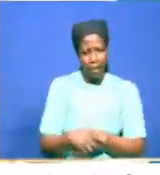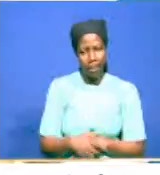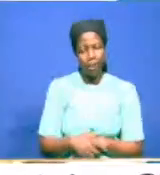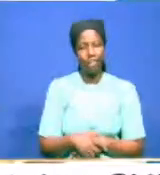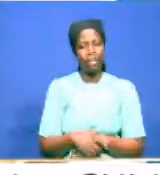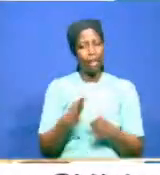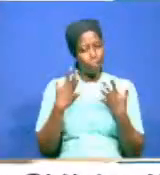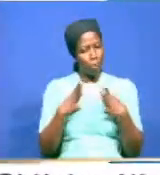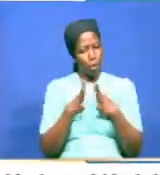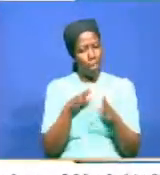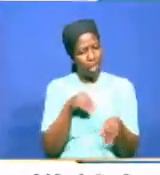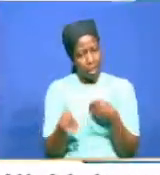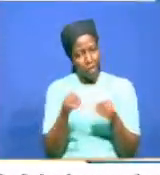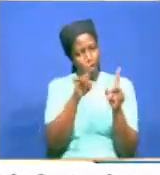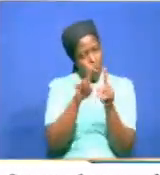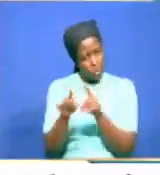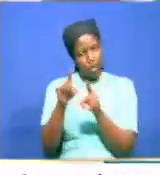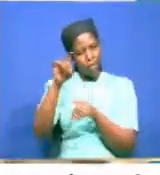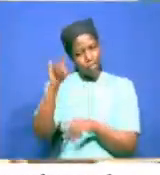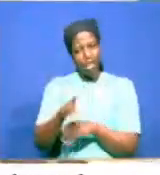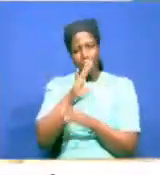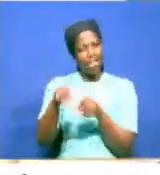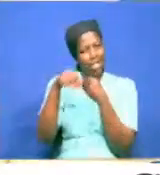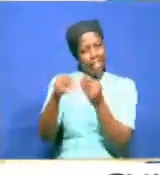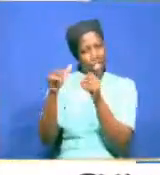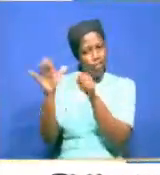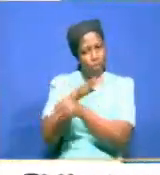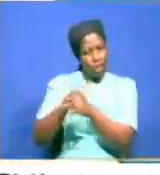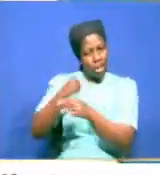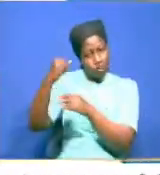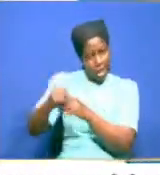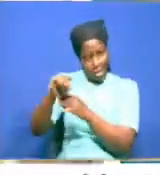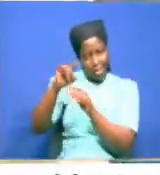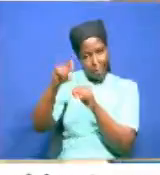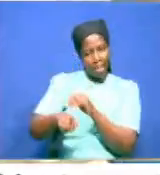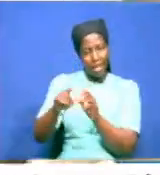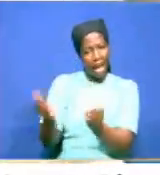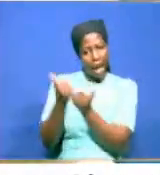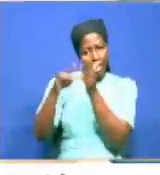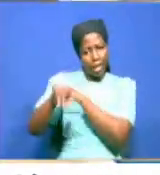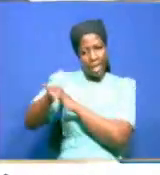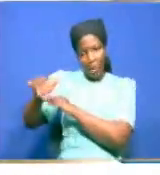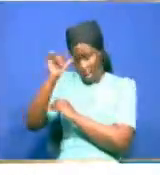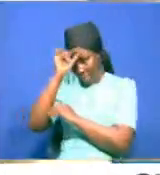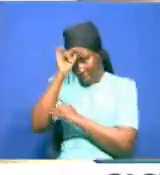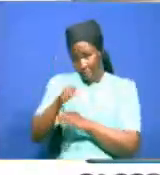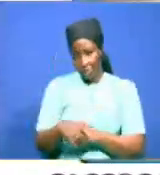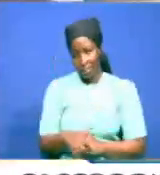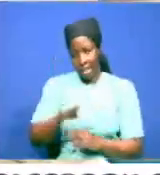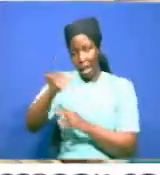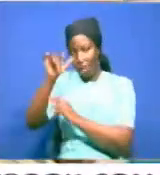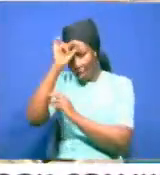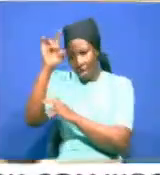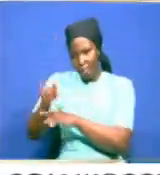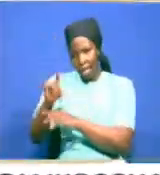disabilities need to also be covered fully. And this should go to county governments, that county executives need to